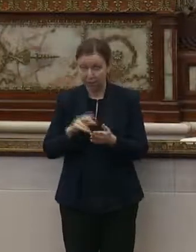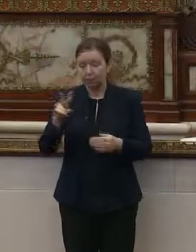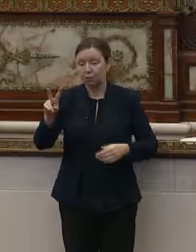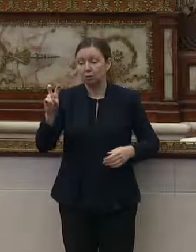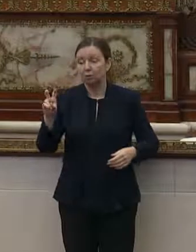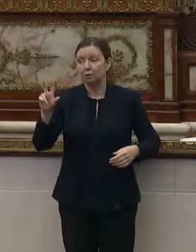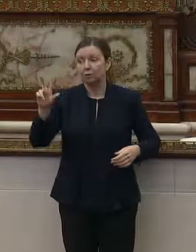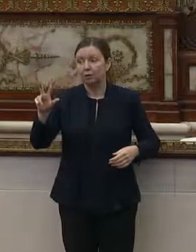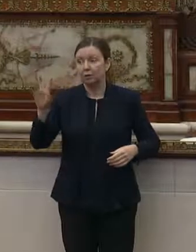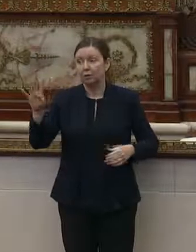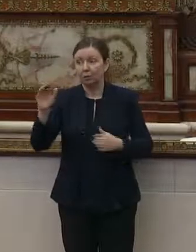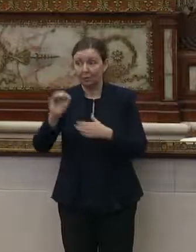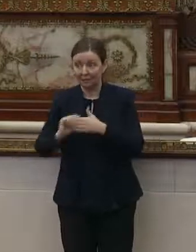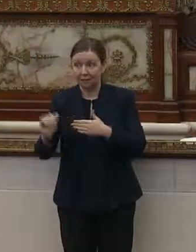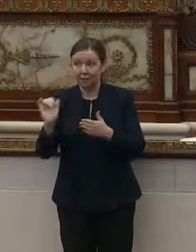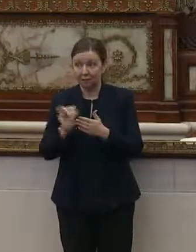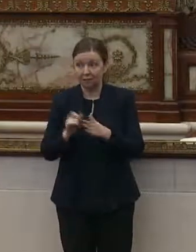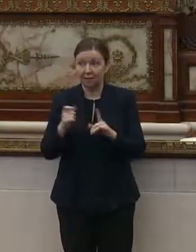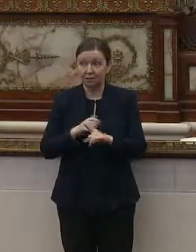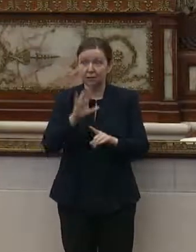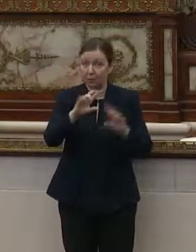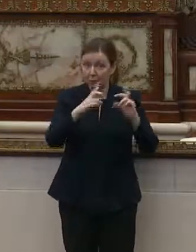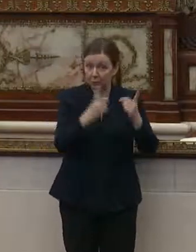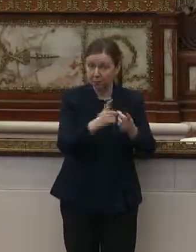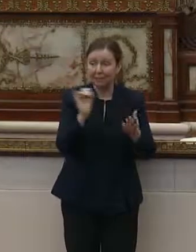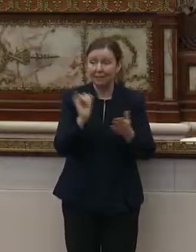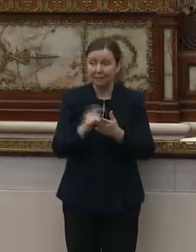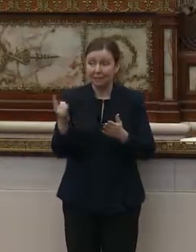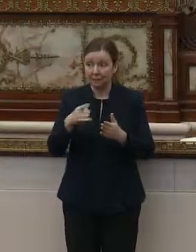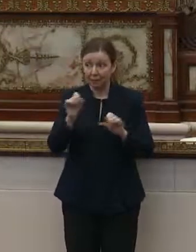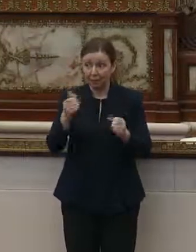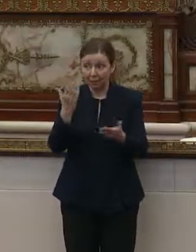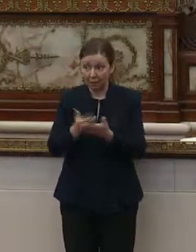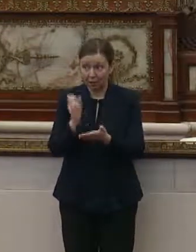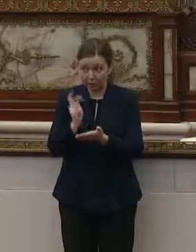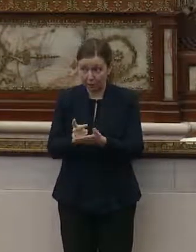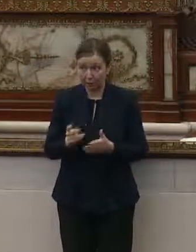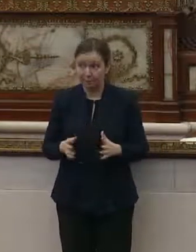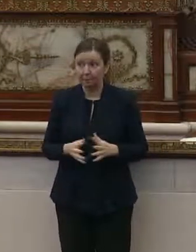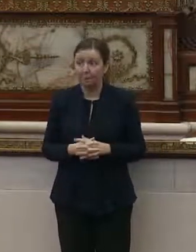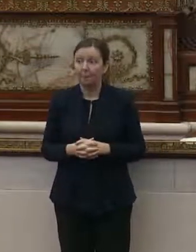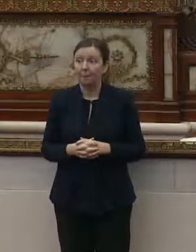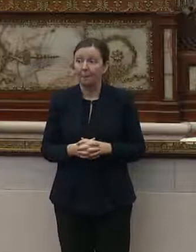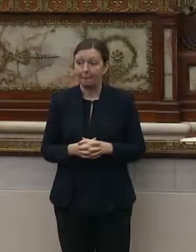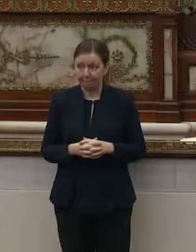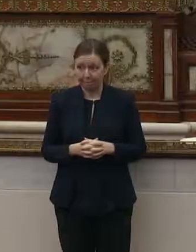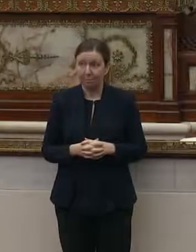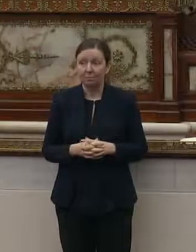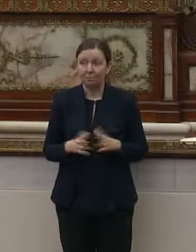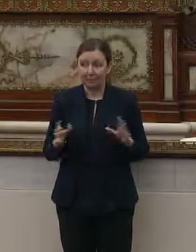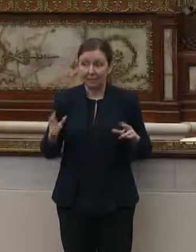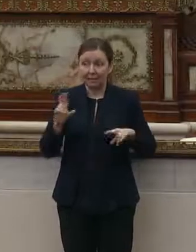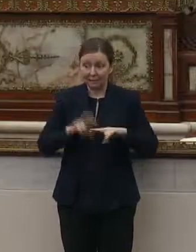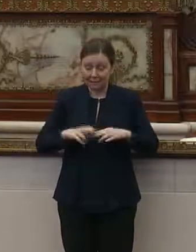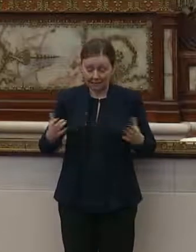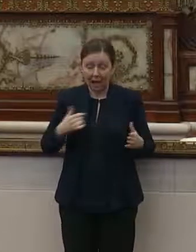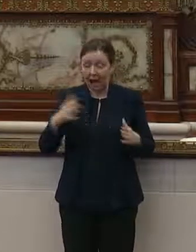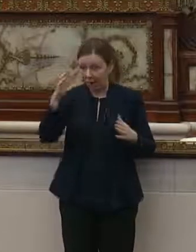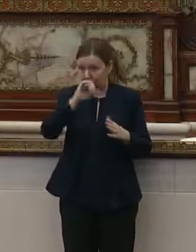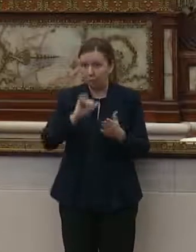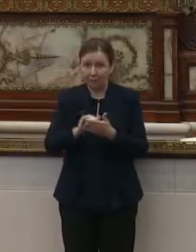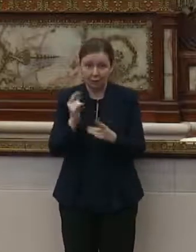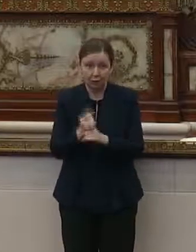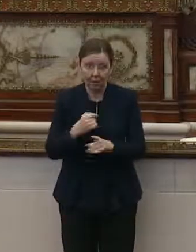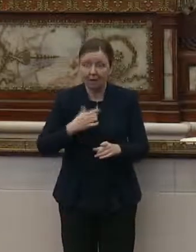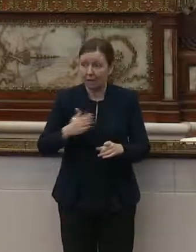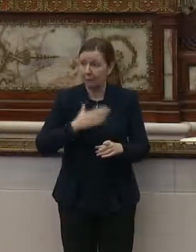$194,234. That is from your department. Is that something that you can confirm? Again, I'm sitting here right now. I can assume that's correct. I'll be